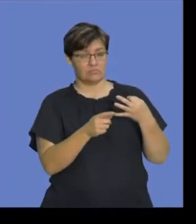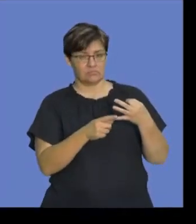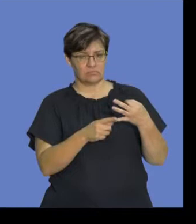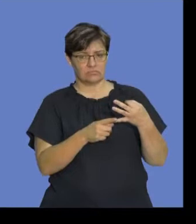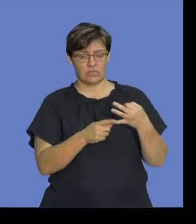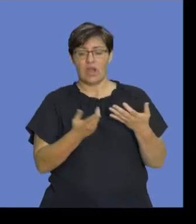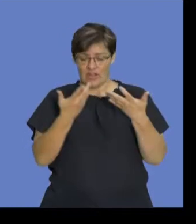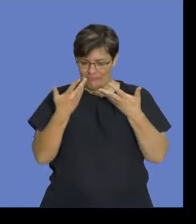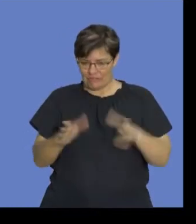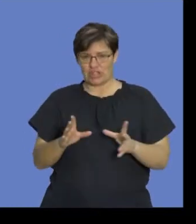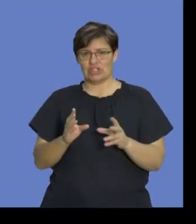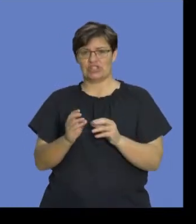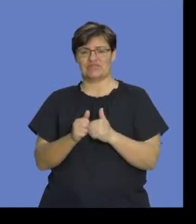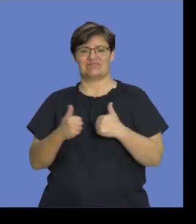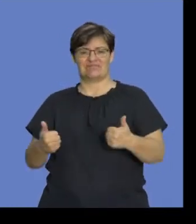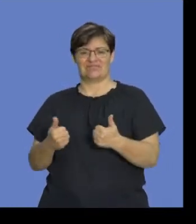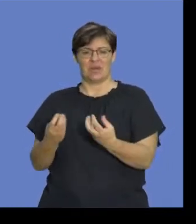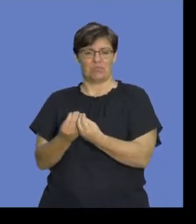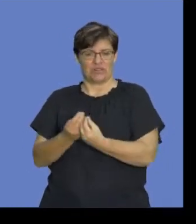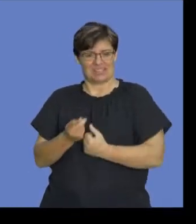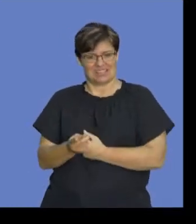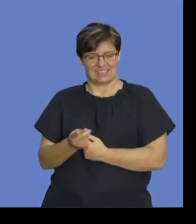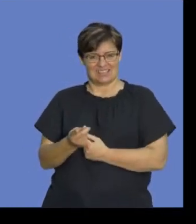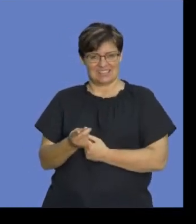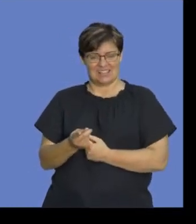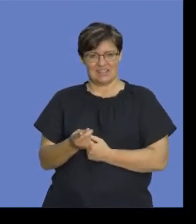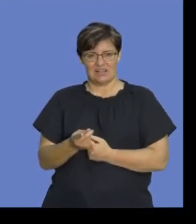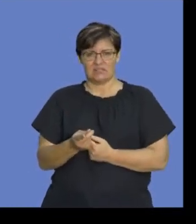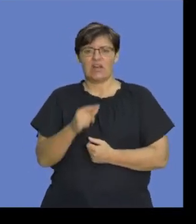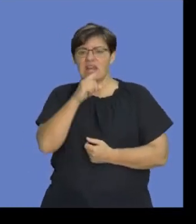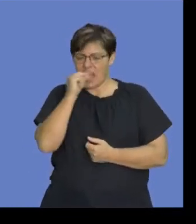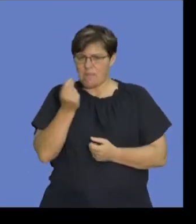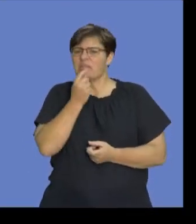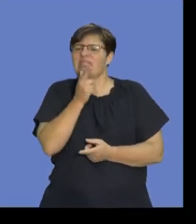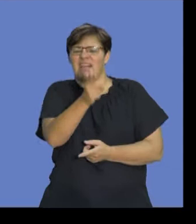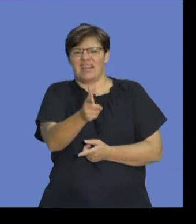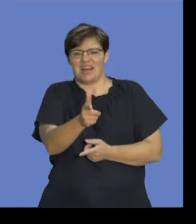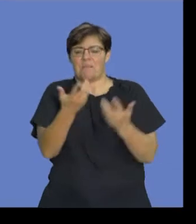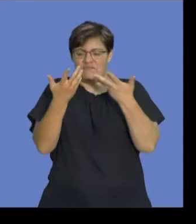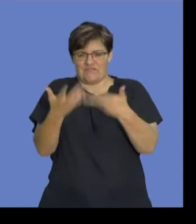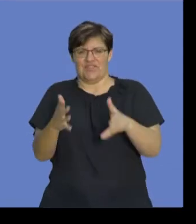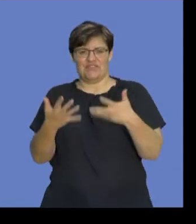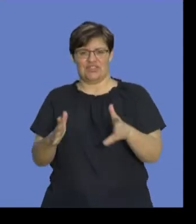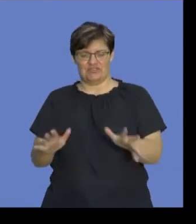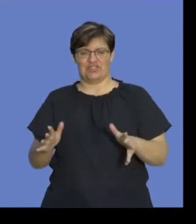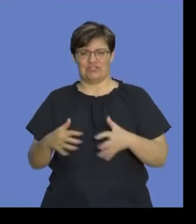you can, its name tells you that you're dealing with goods that have you completely